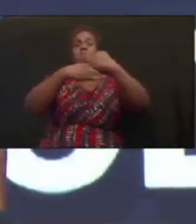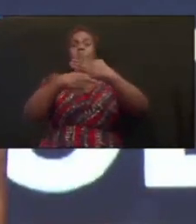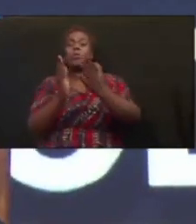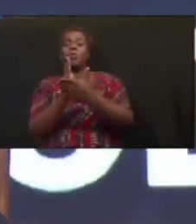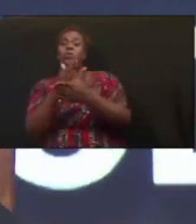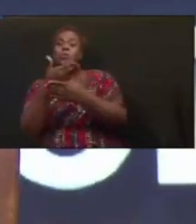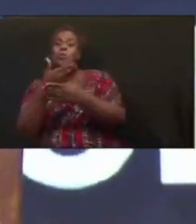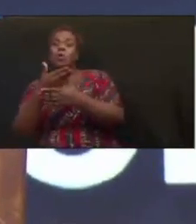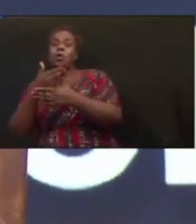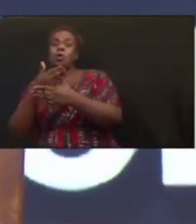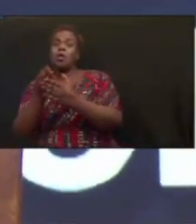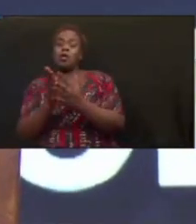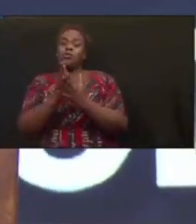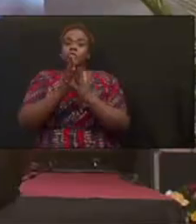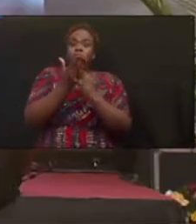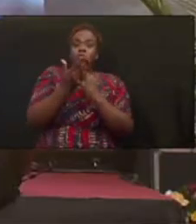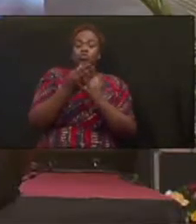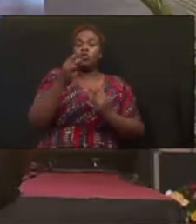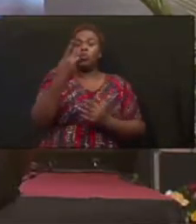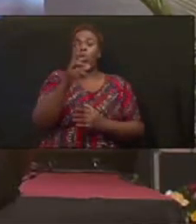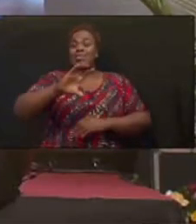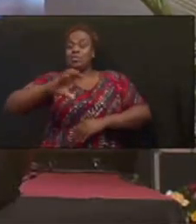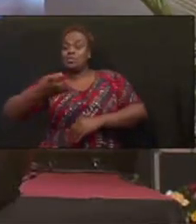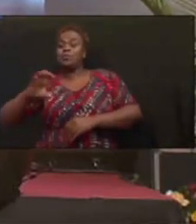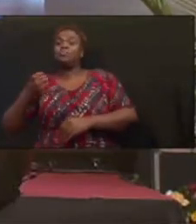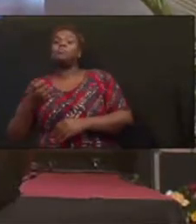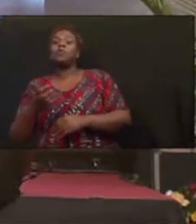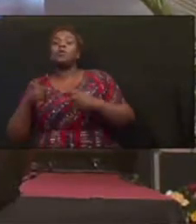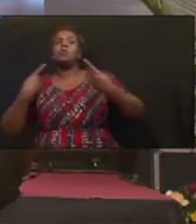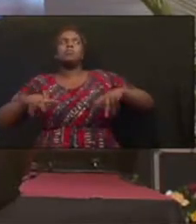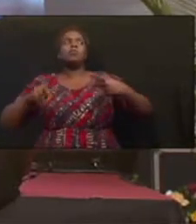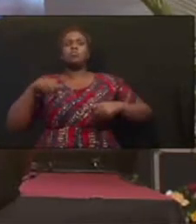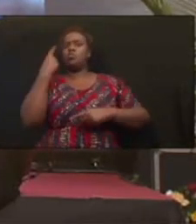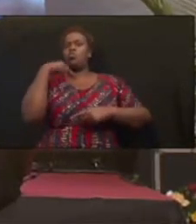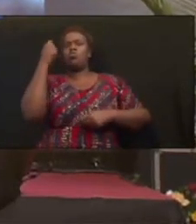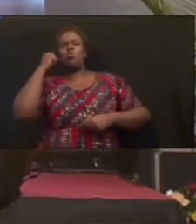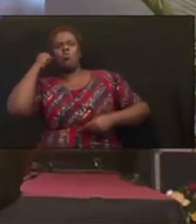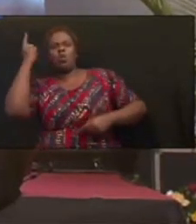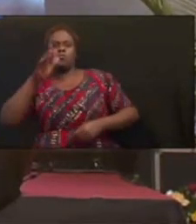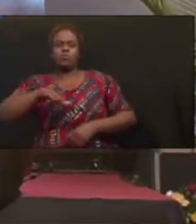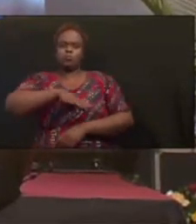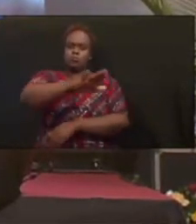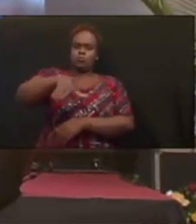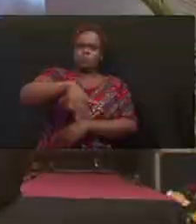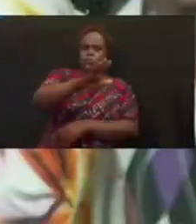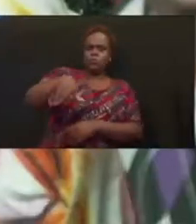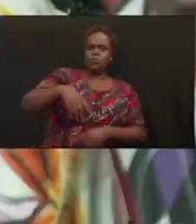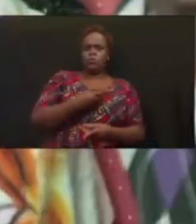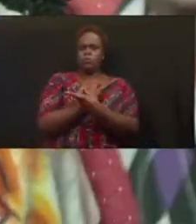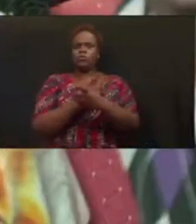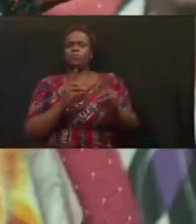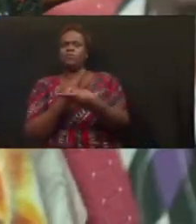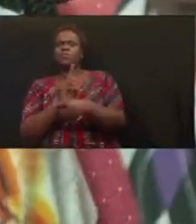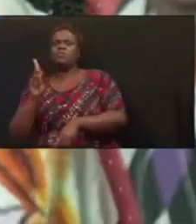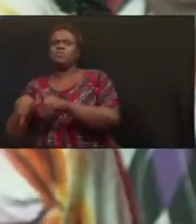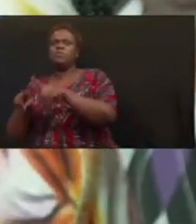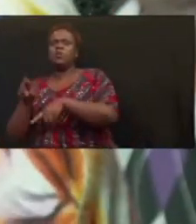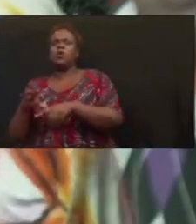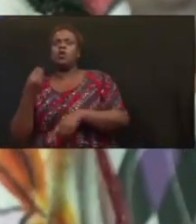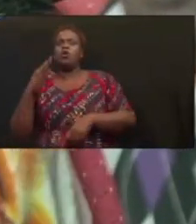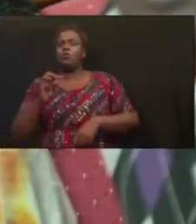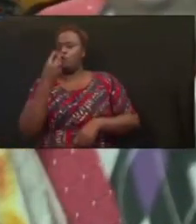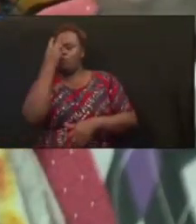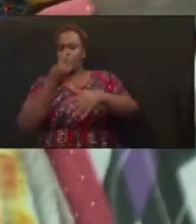and the other. Prophetic midwives, people who understand territorial dimensions of prophetic